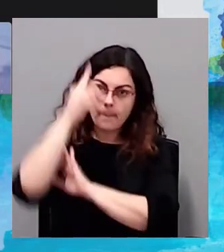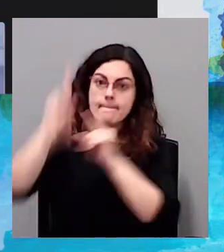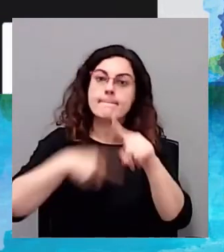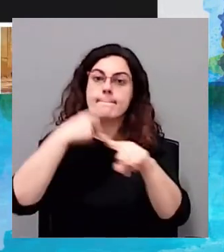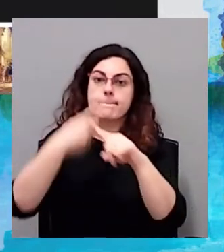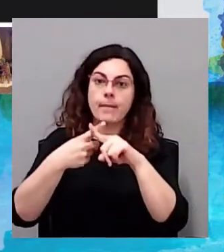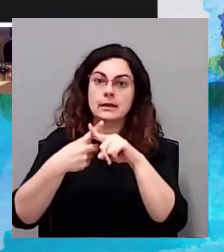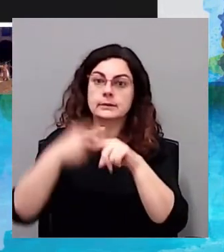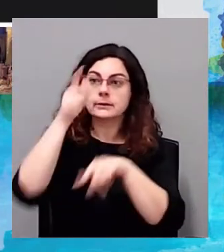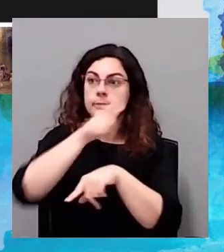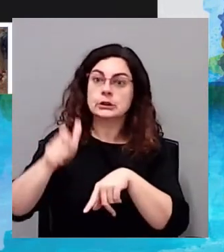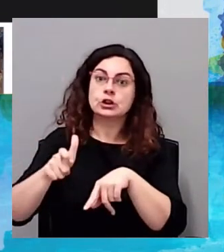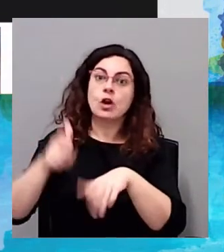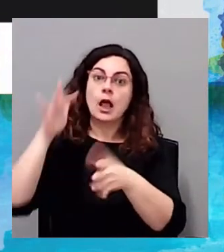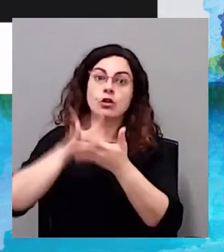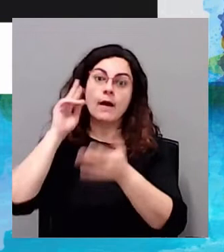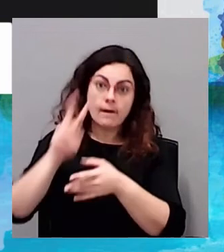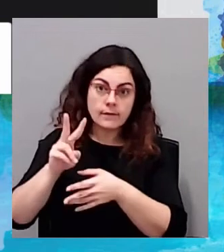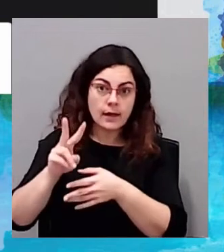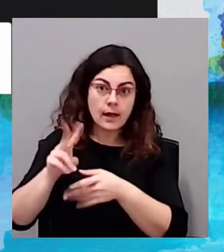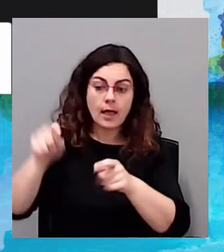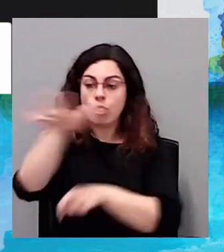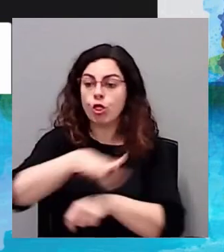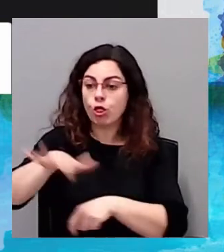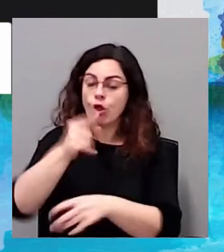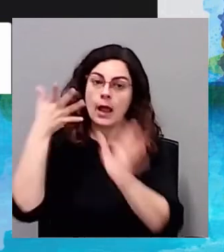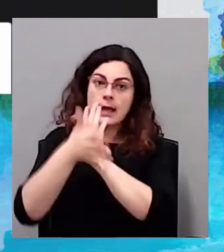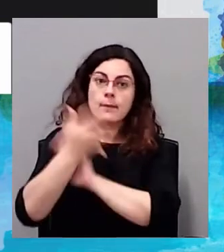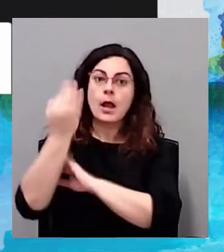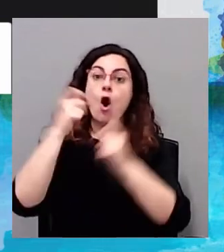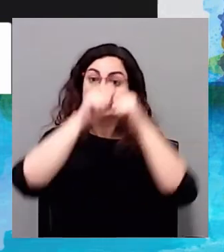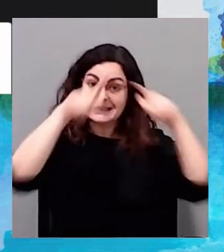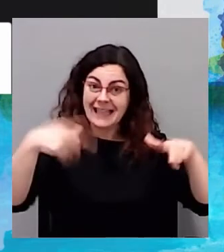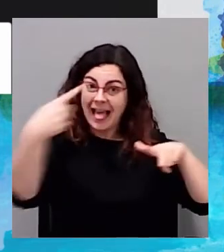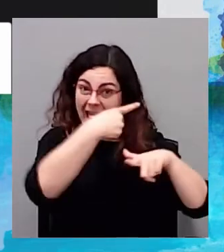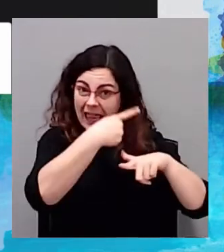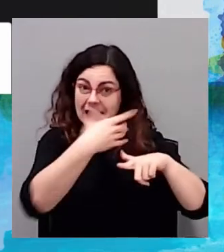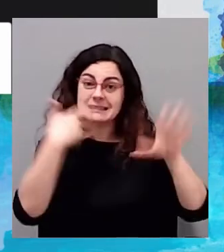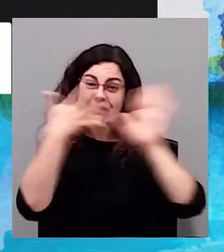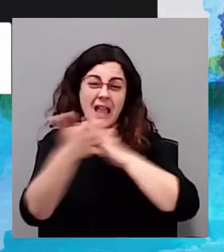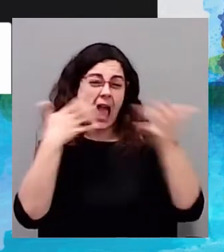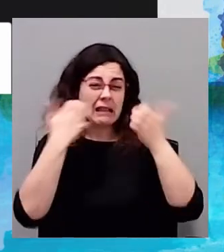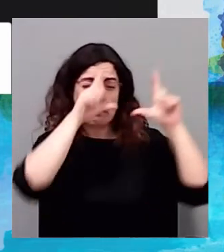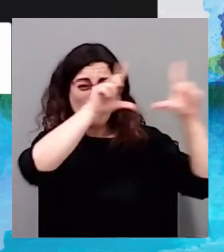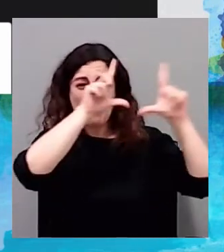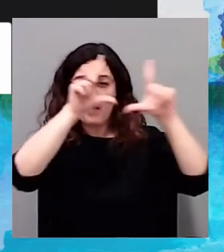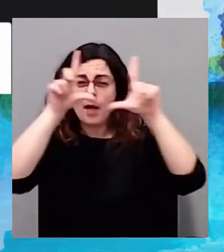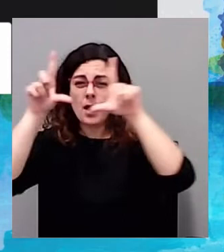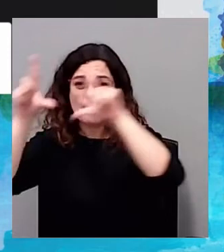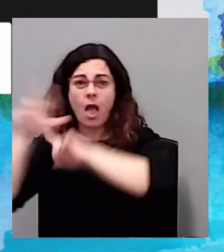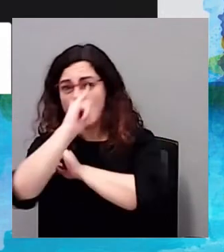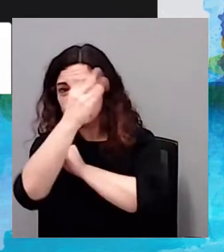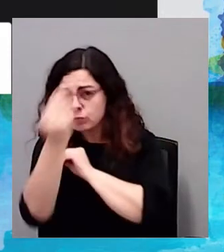need to situate the visitor in this space and describe it, or this space here, where you see art along